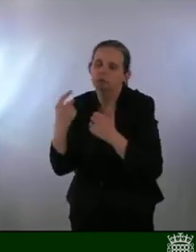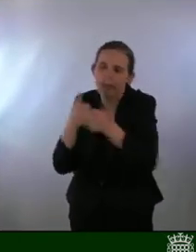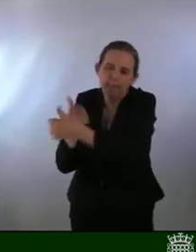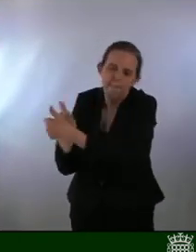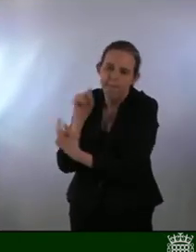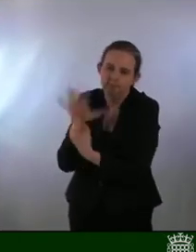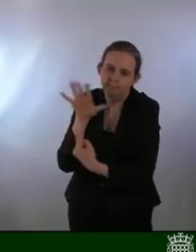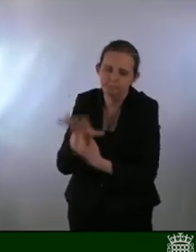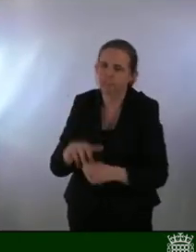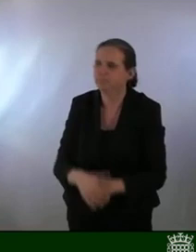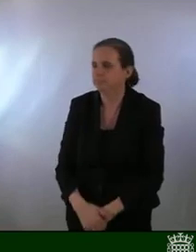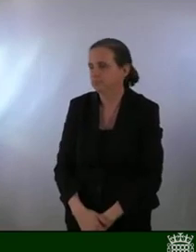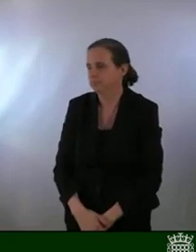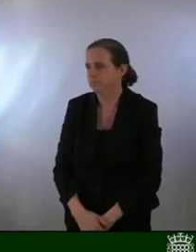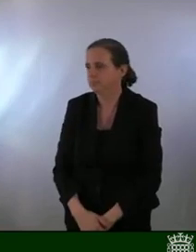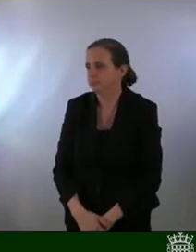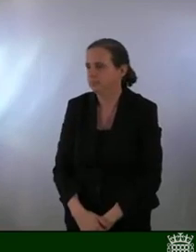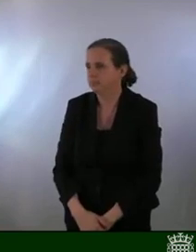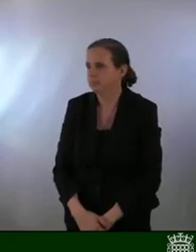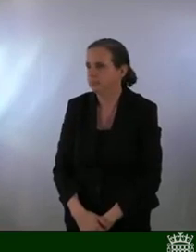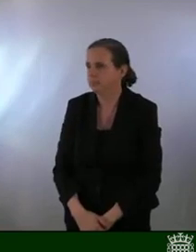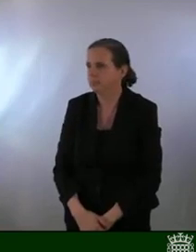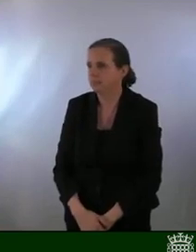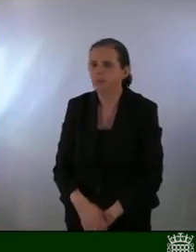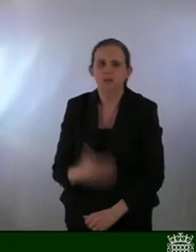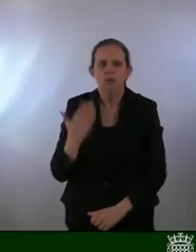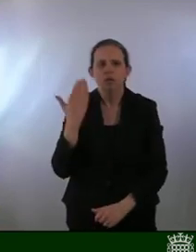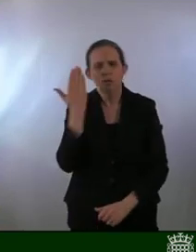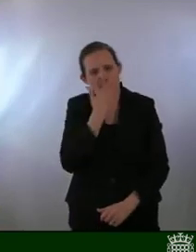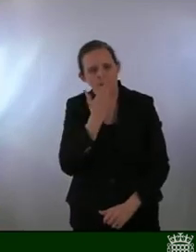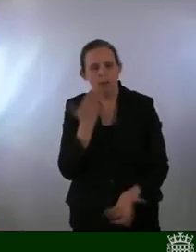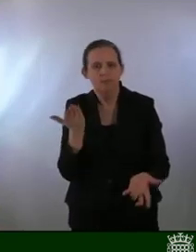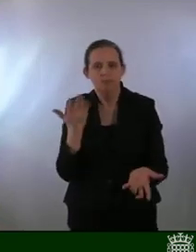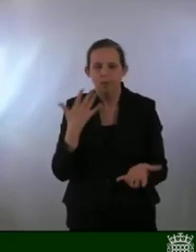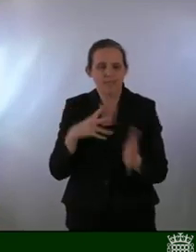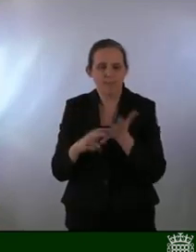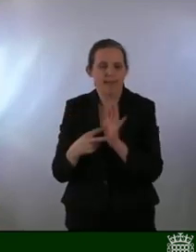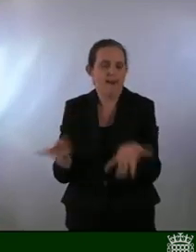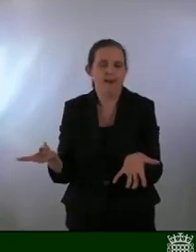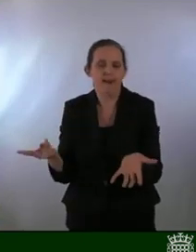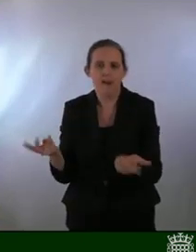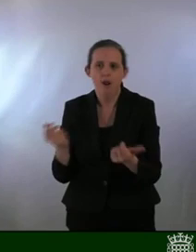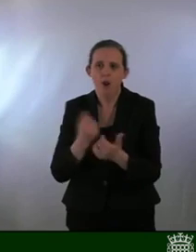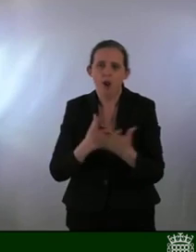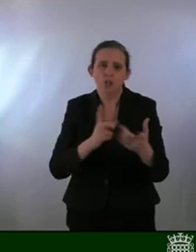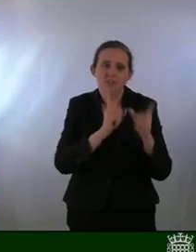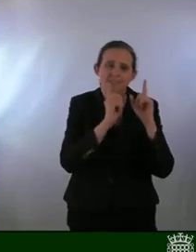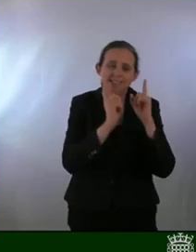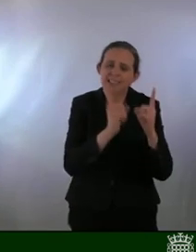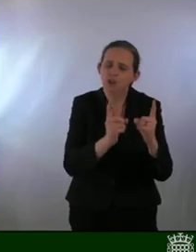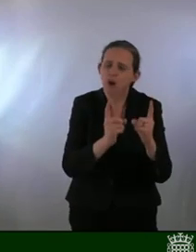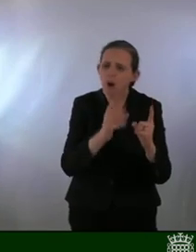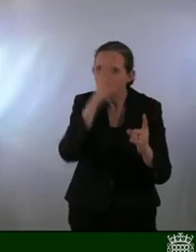Mr. Speaker. Secretary of State, we need a plan for scaling back schools. The teachers are saying to me that they're part of a